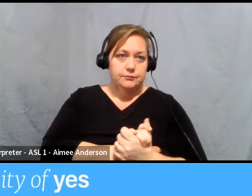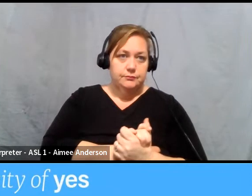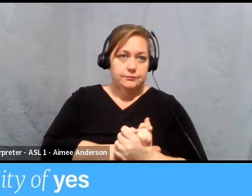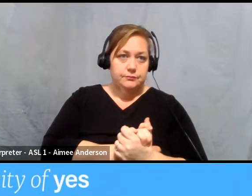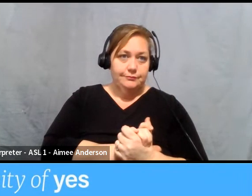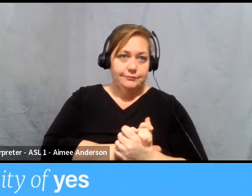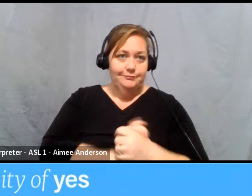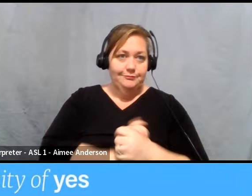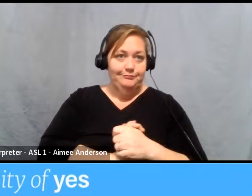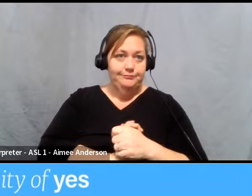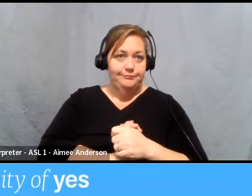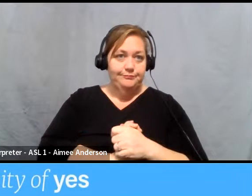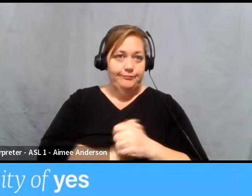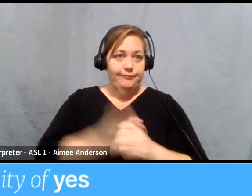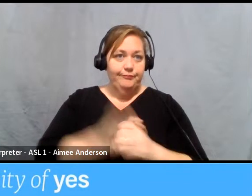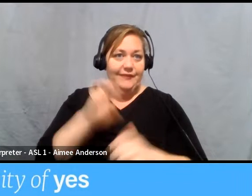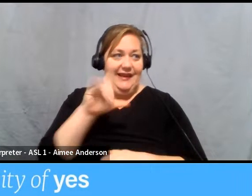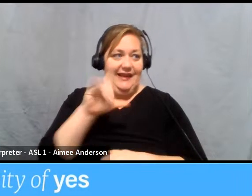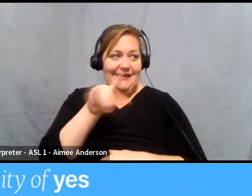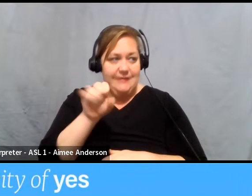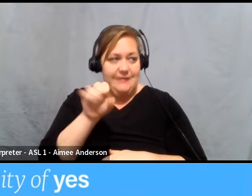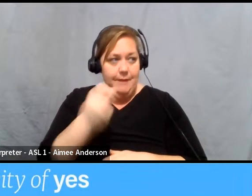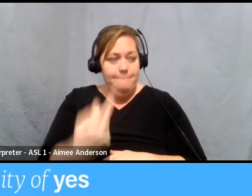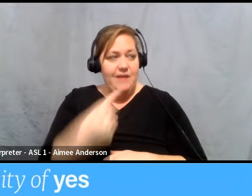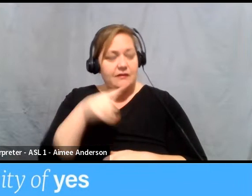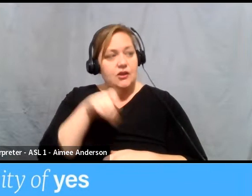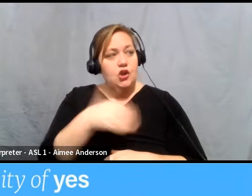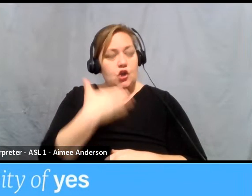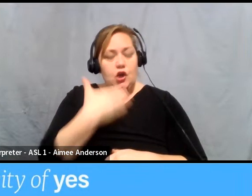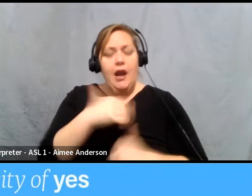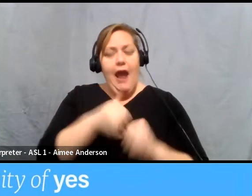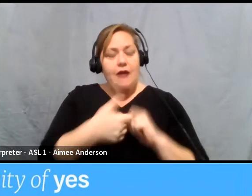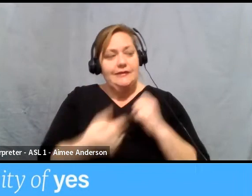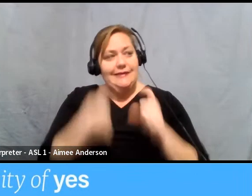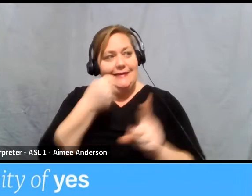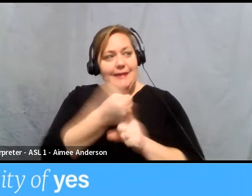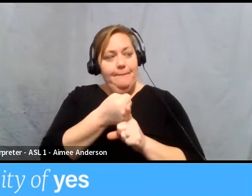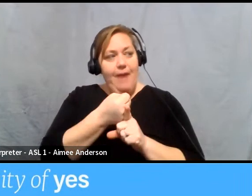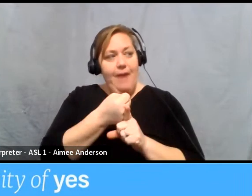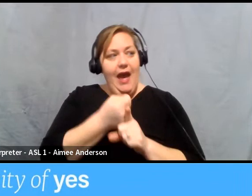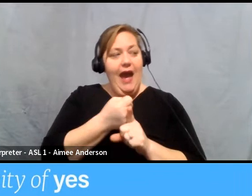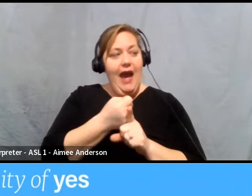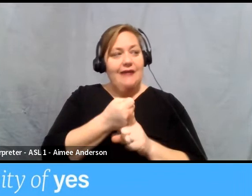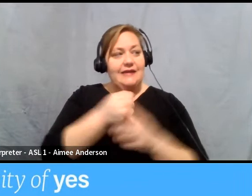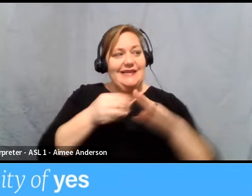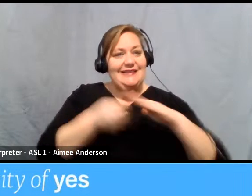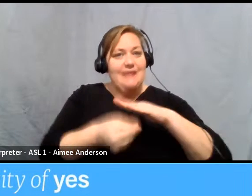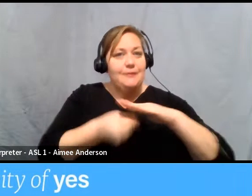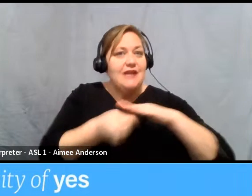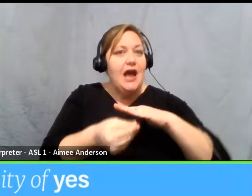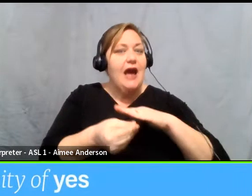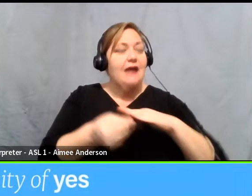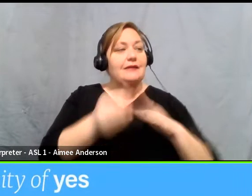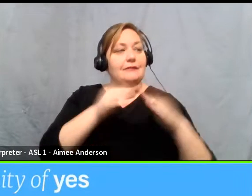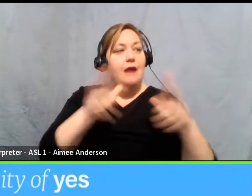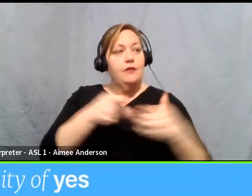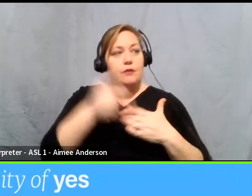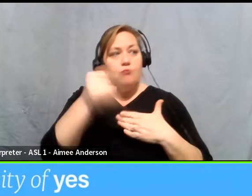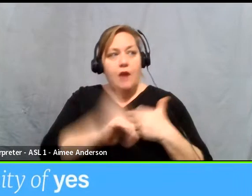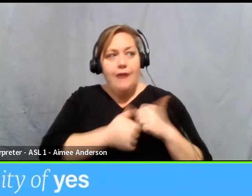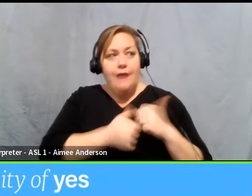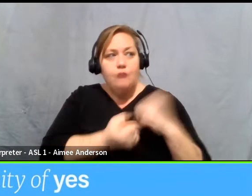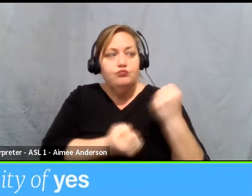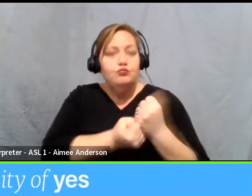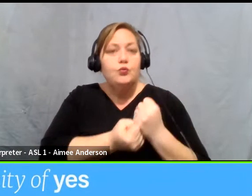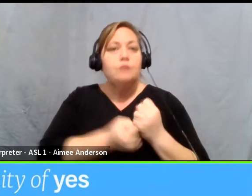Fantastic. And how will this designation impact supportive and subsidized housing projects? Yeah, so